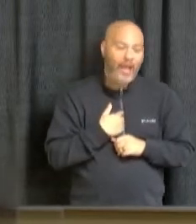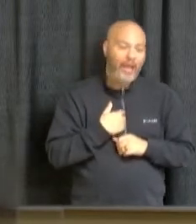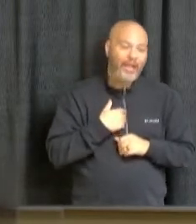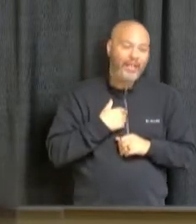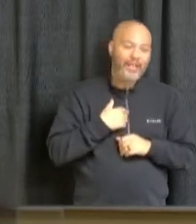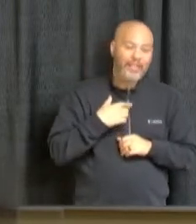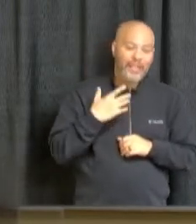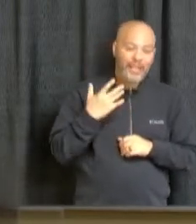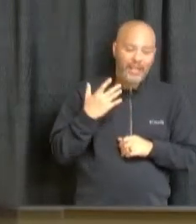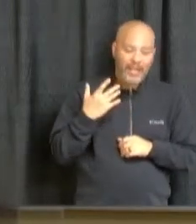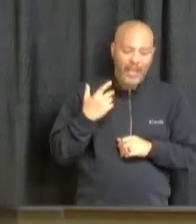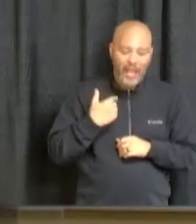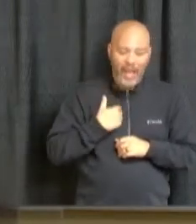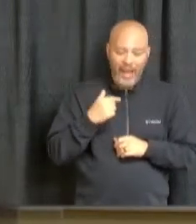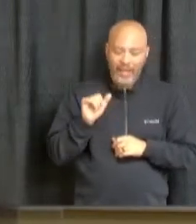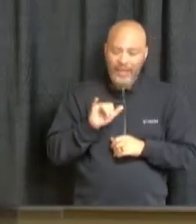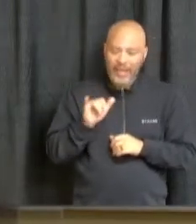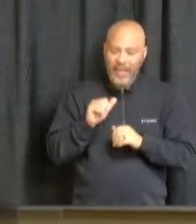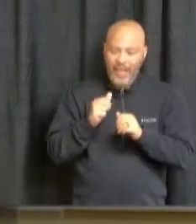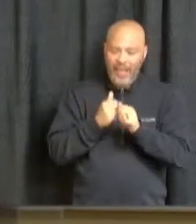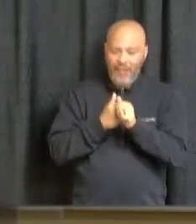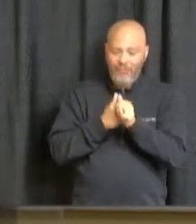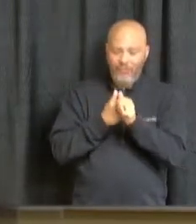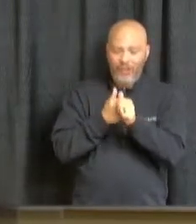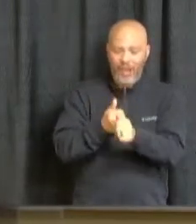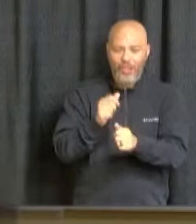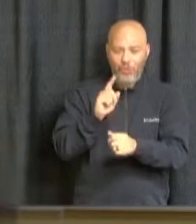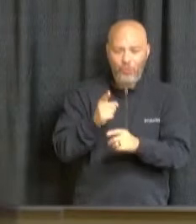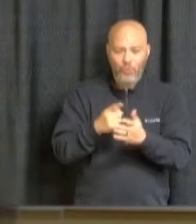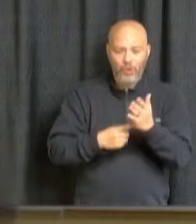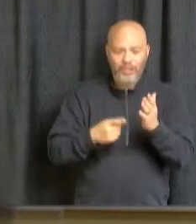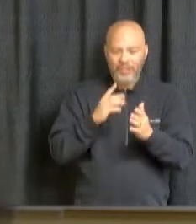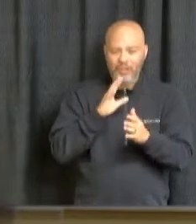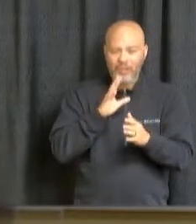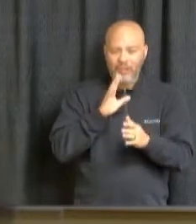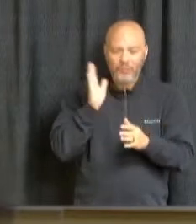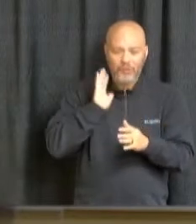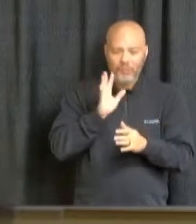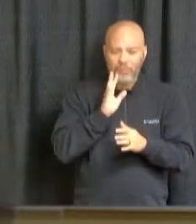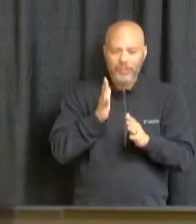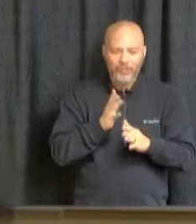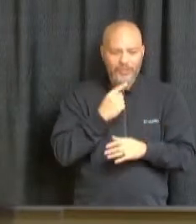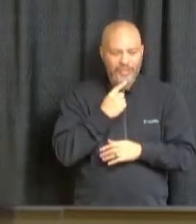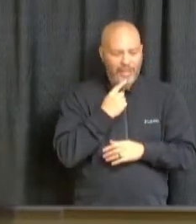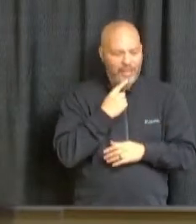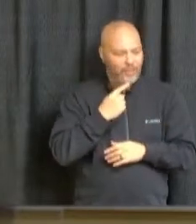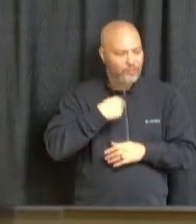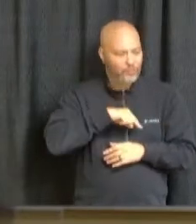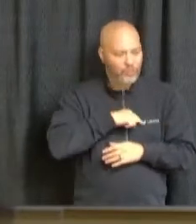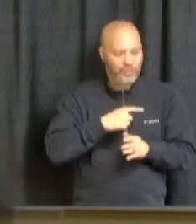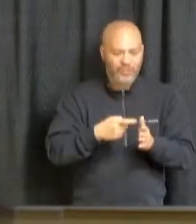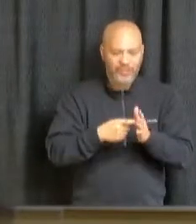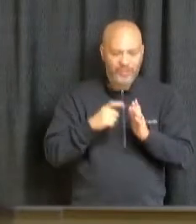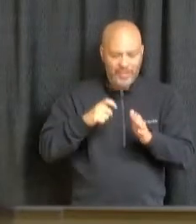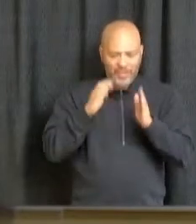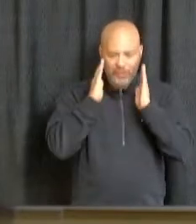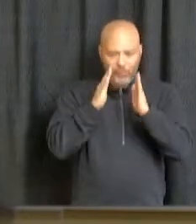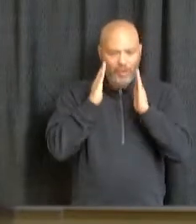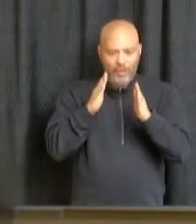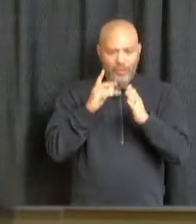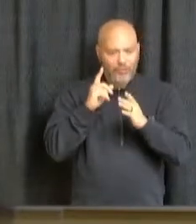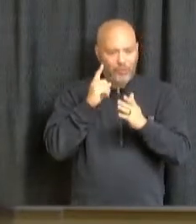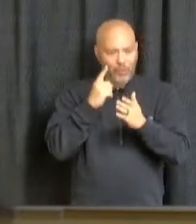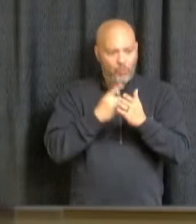kind of caveating on to what the previous speaker said. We have got to pay attention to what